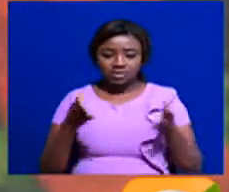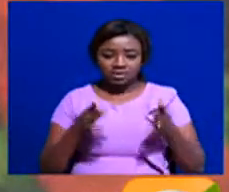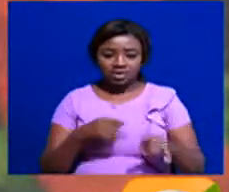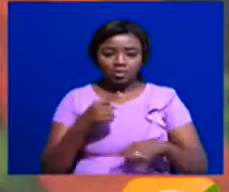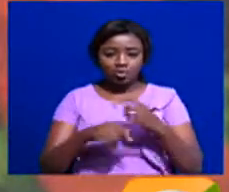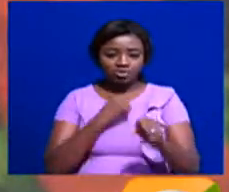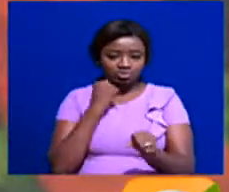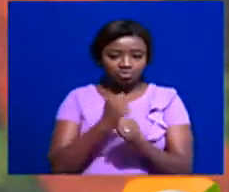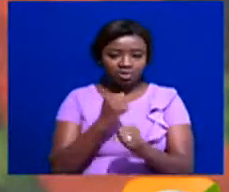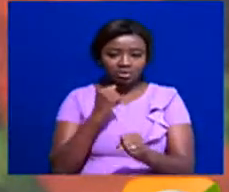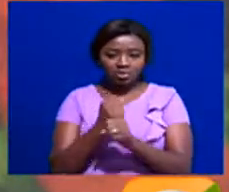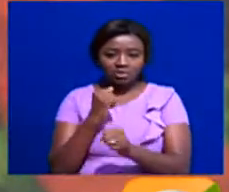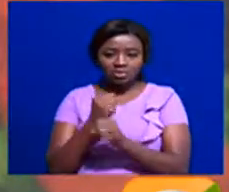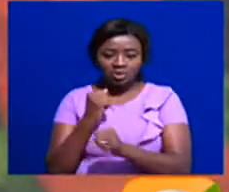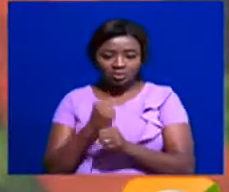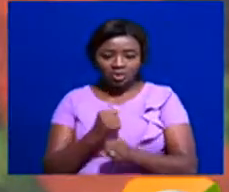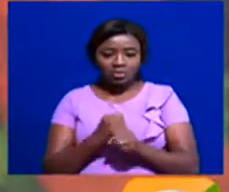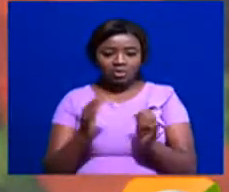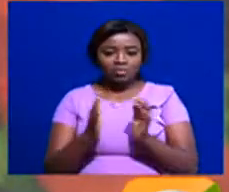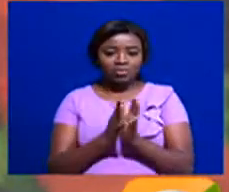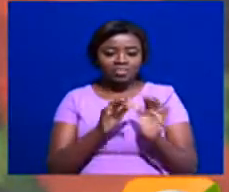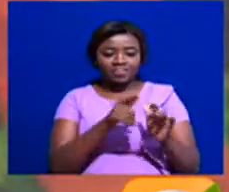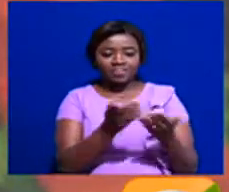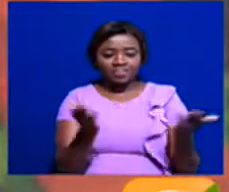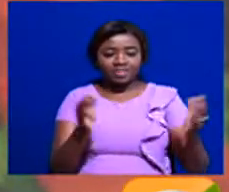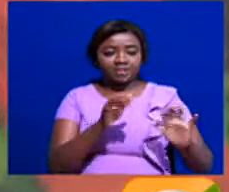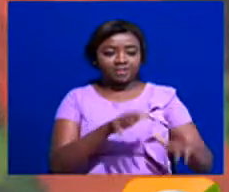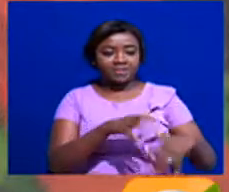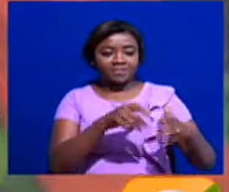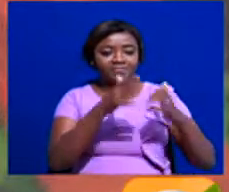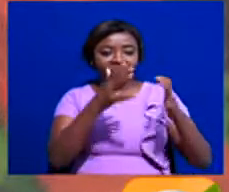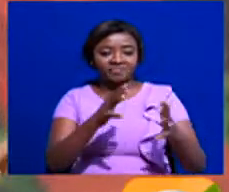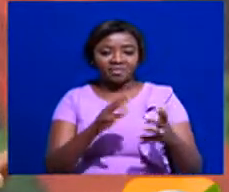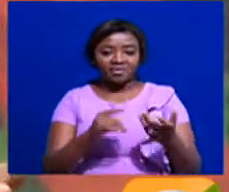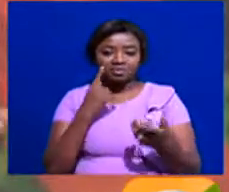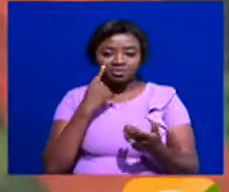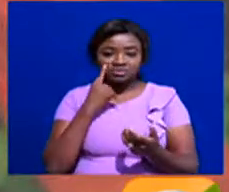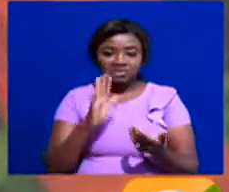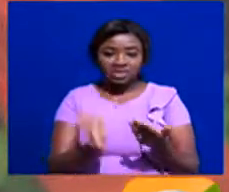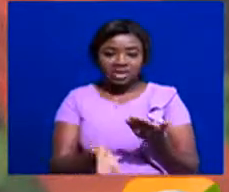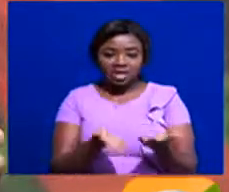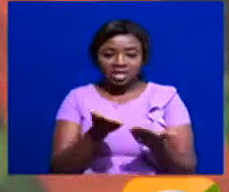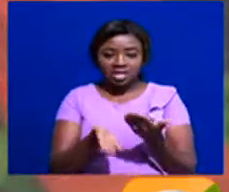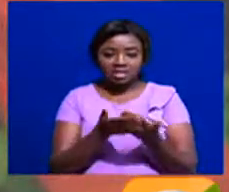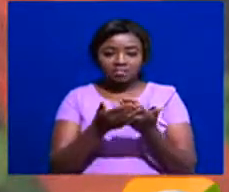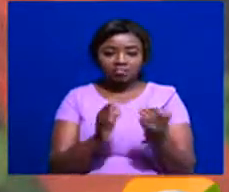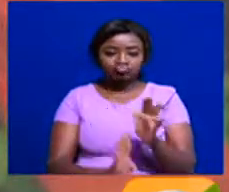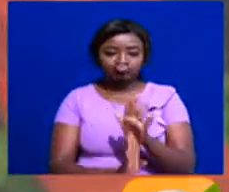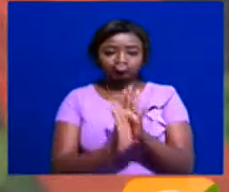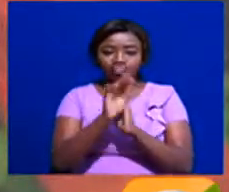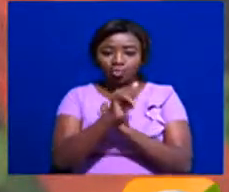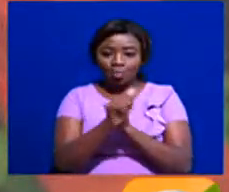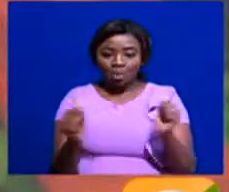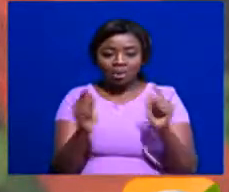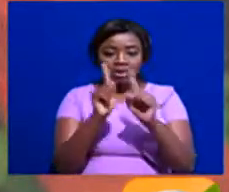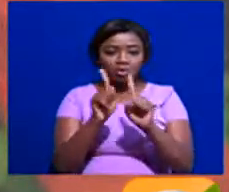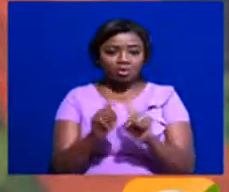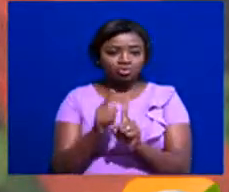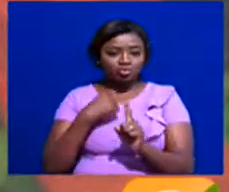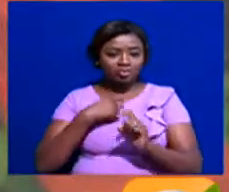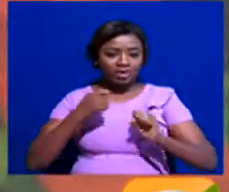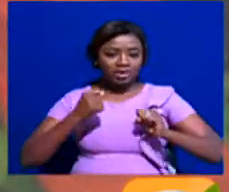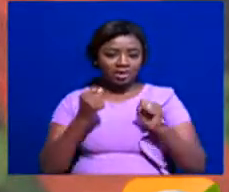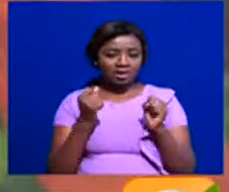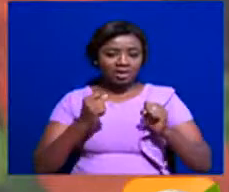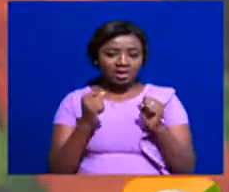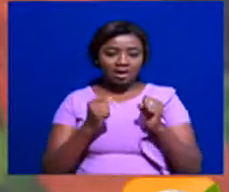working and having conversations with the farmers on the gross margin so that they are able to compare. And I'm also happy